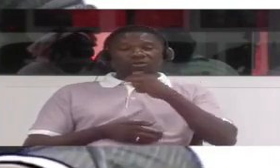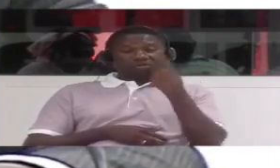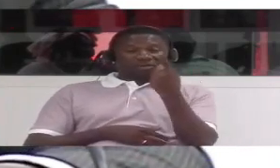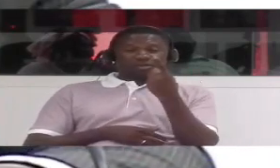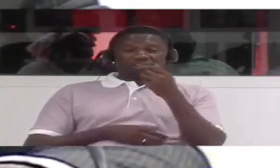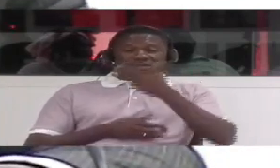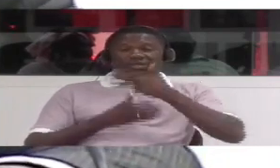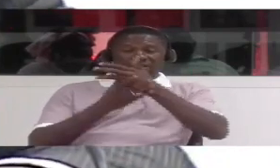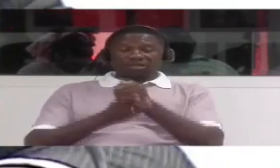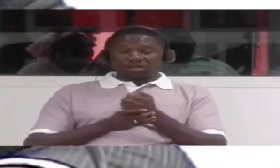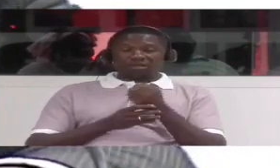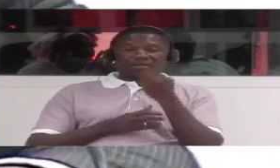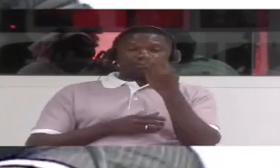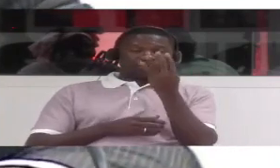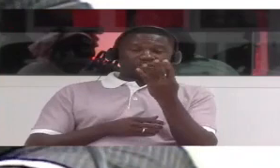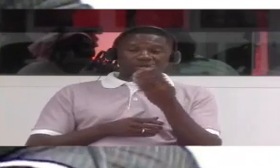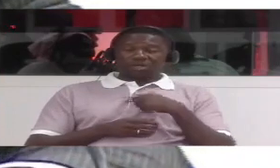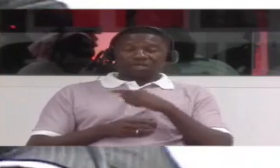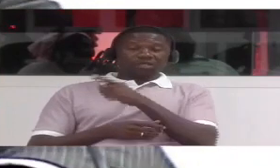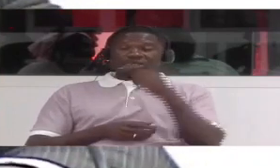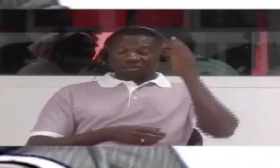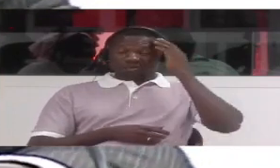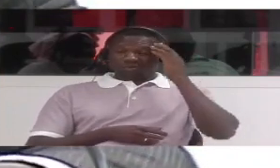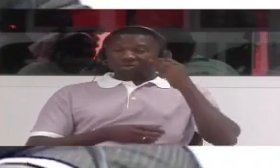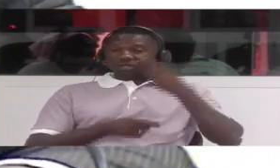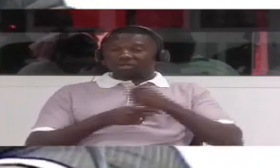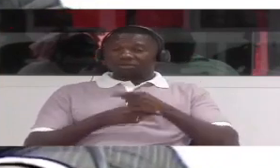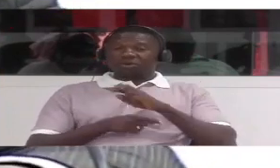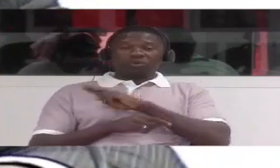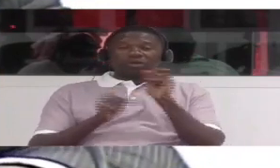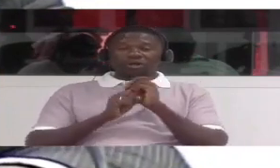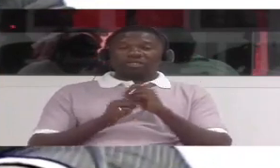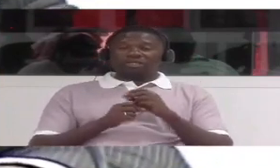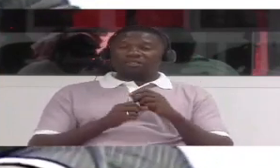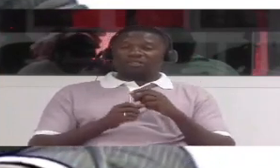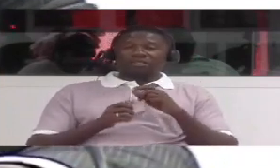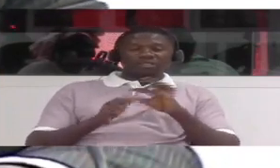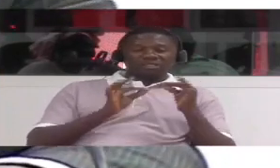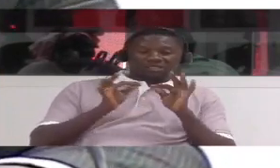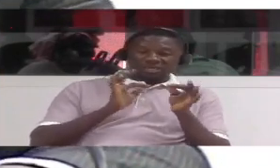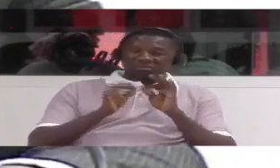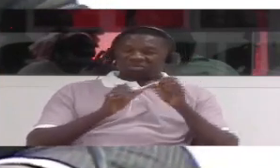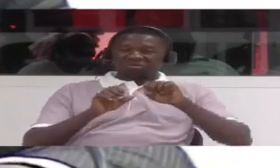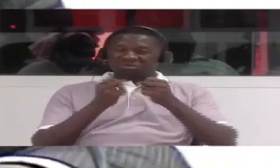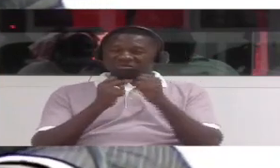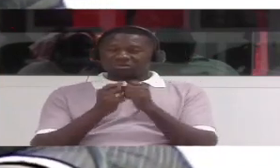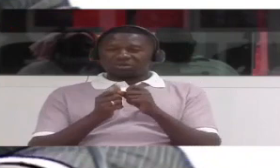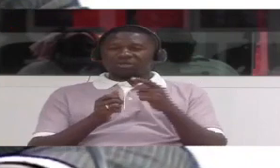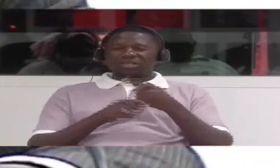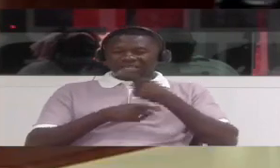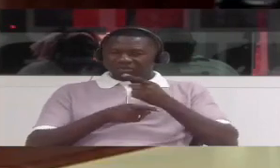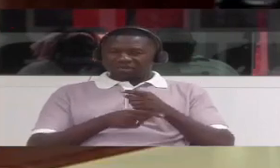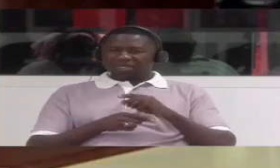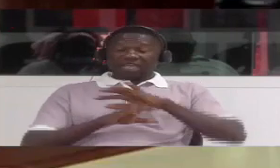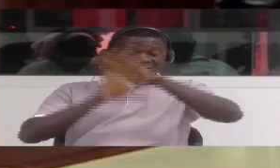without any tribalism, the Gambia with set rules and regulations, the Gambia where everyone was one, they are